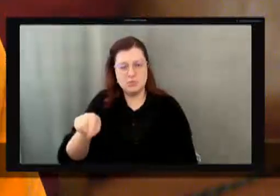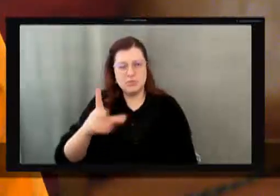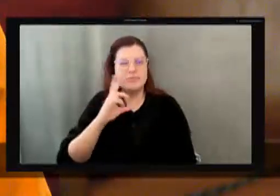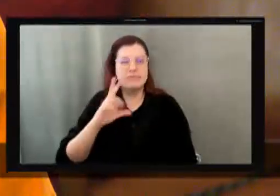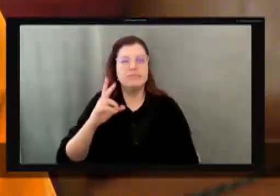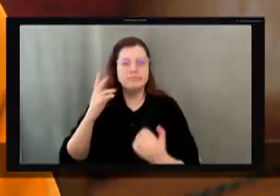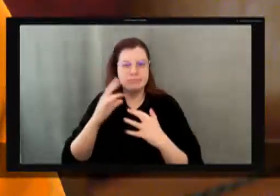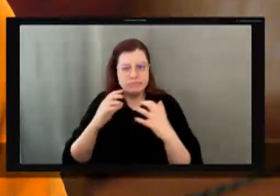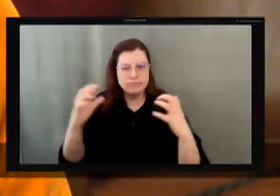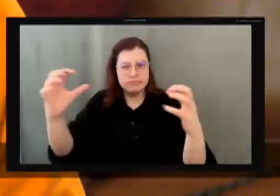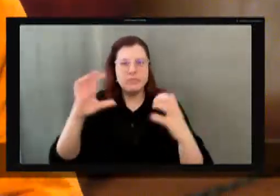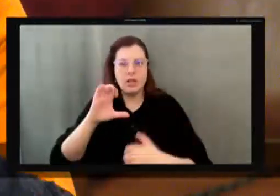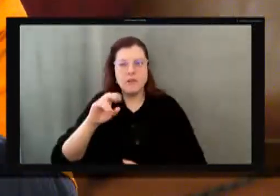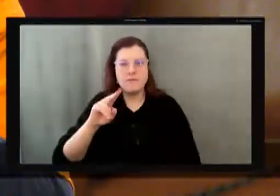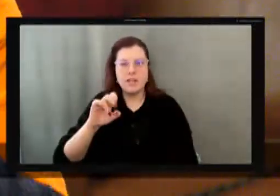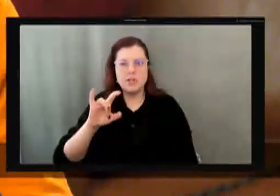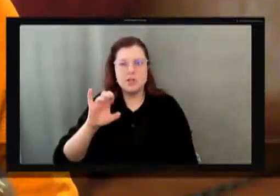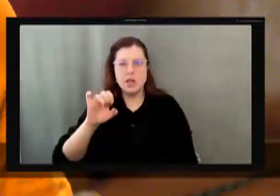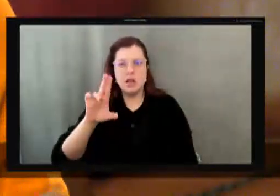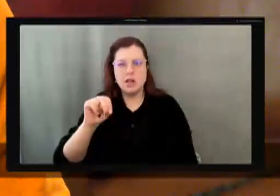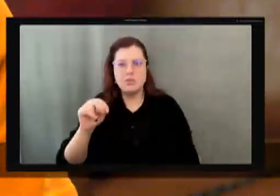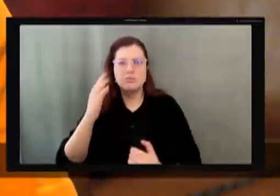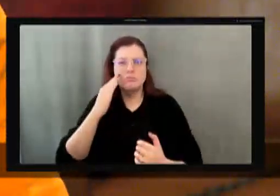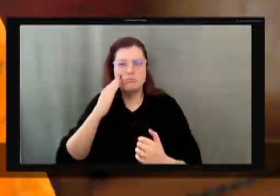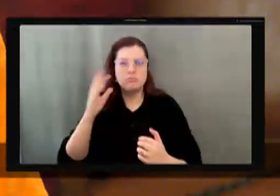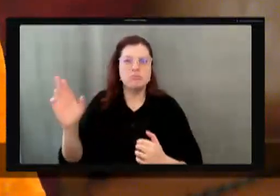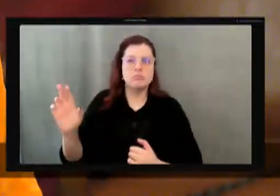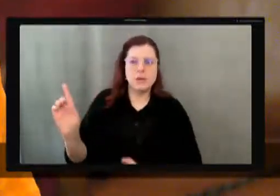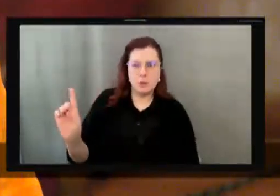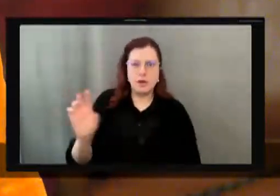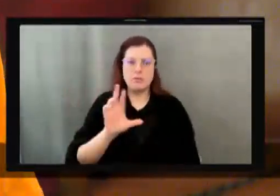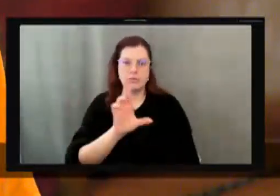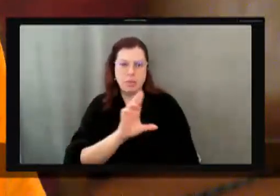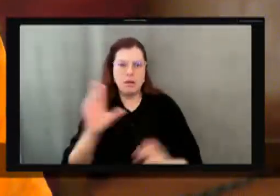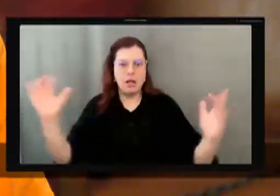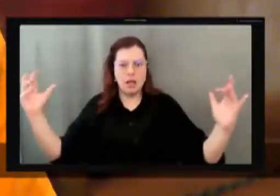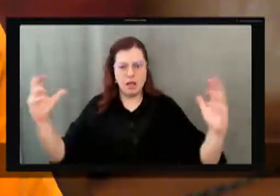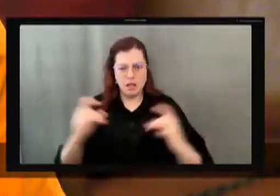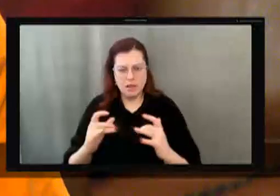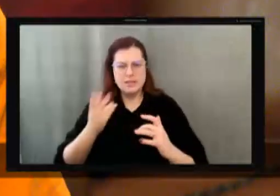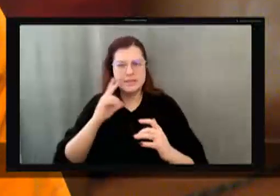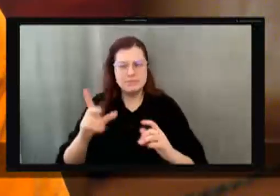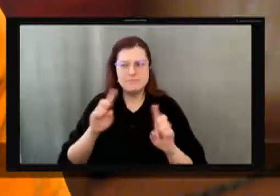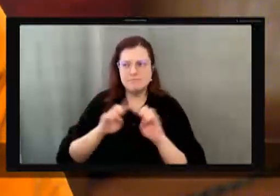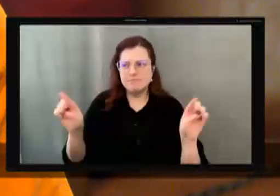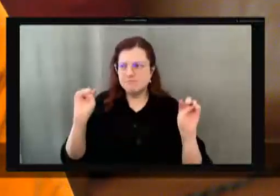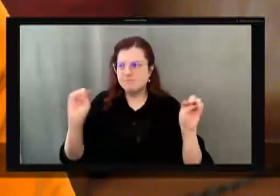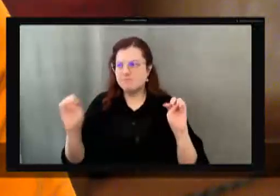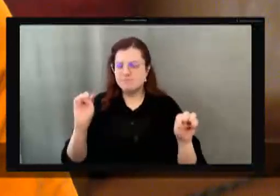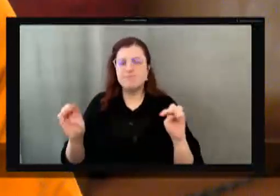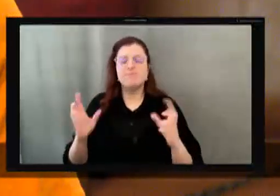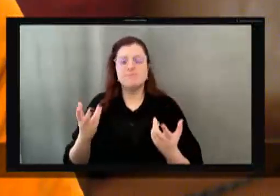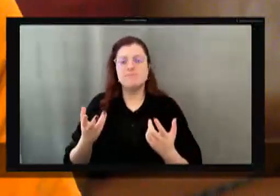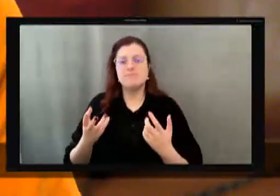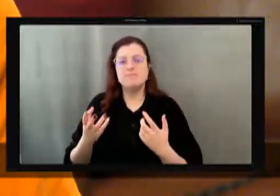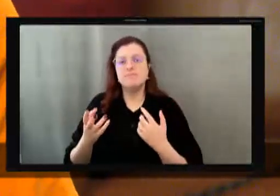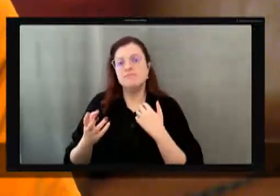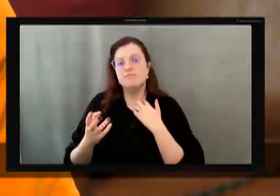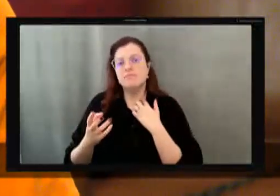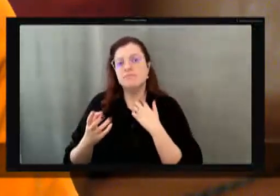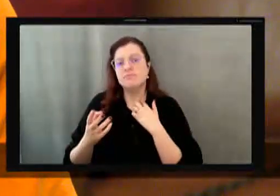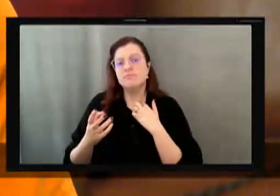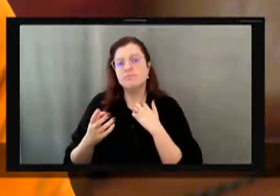and you've seen the conventions with the Democrats. Look how far we have come with